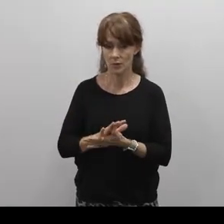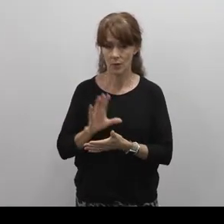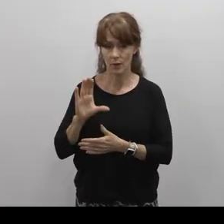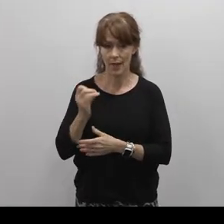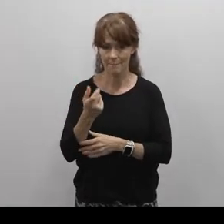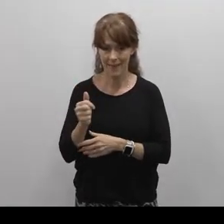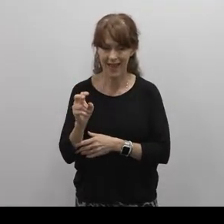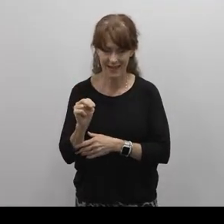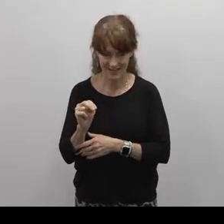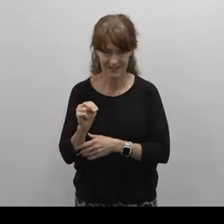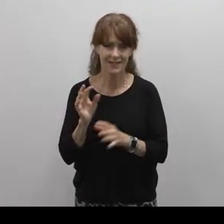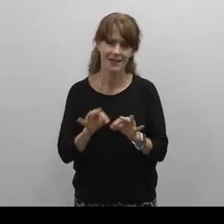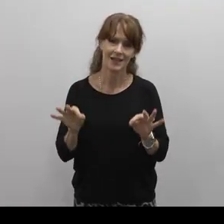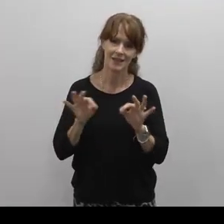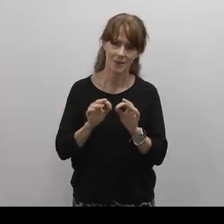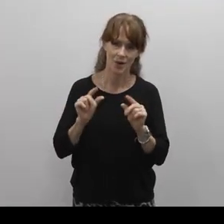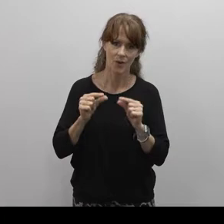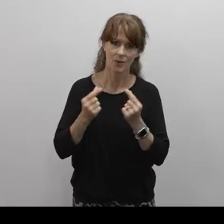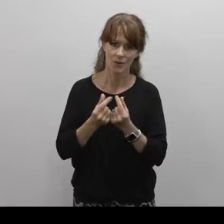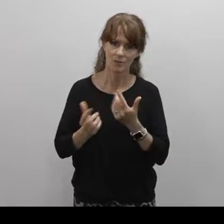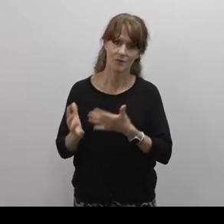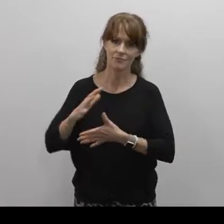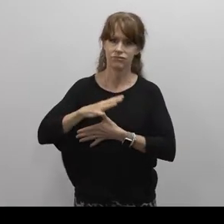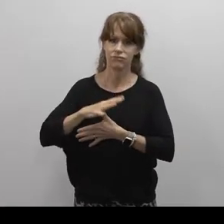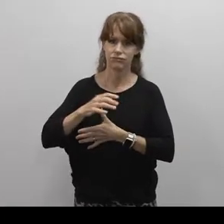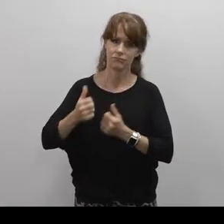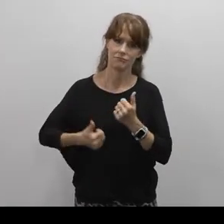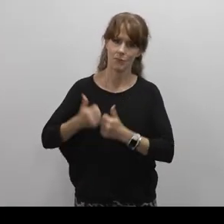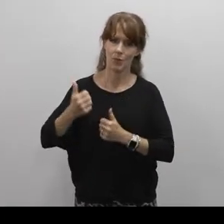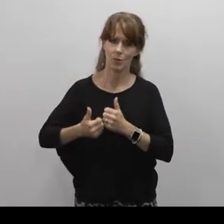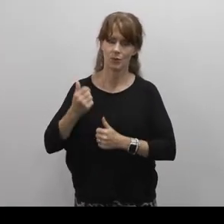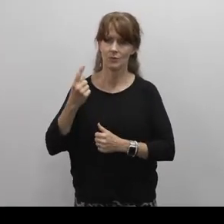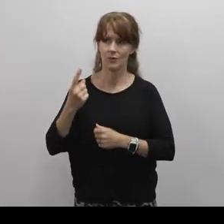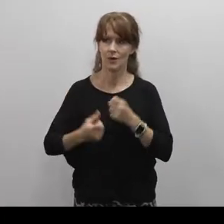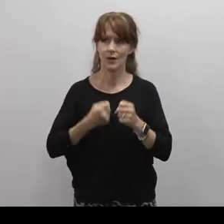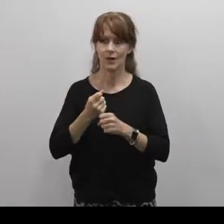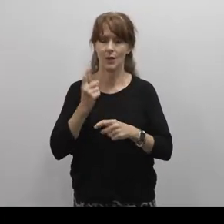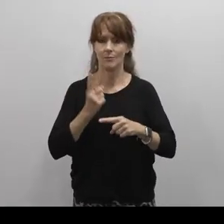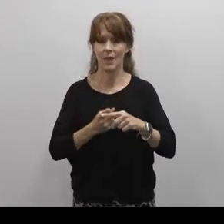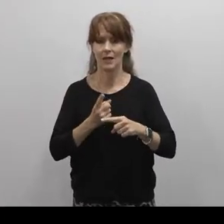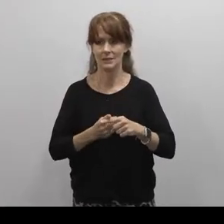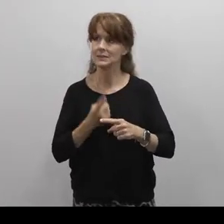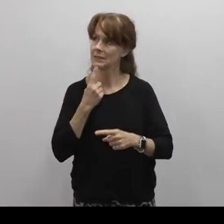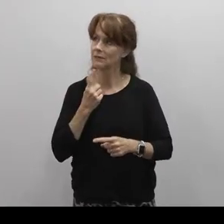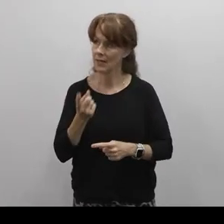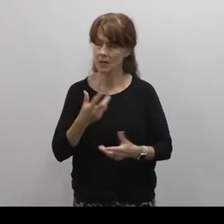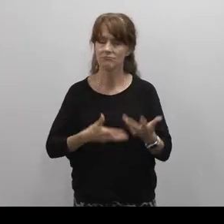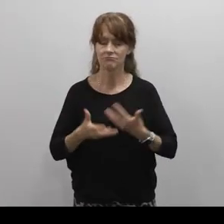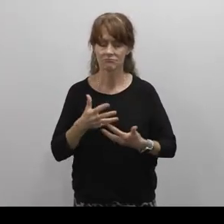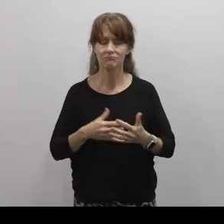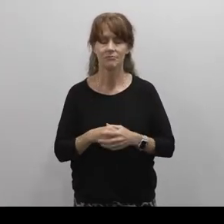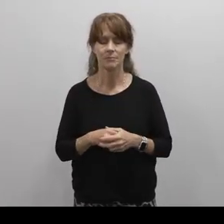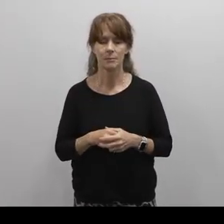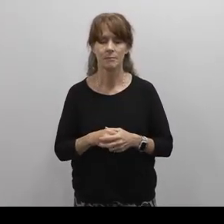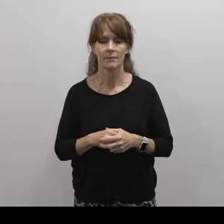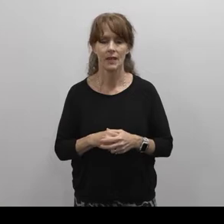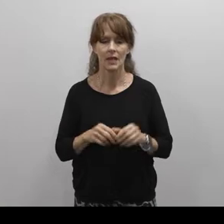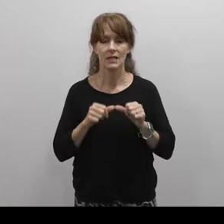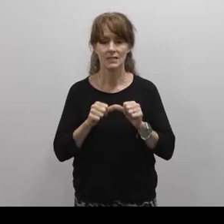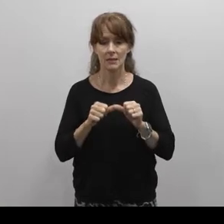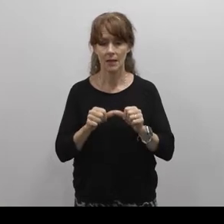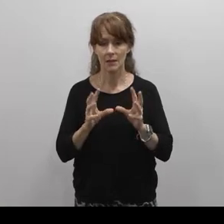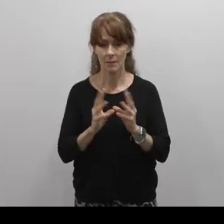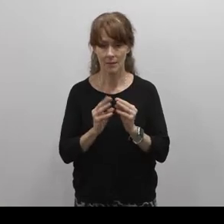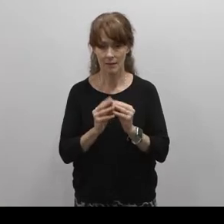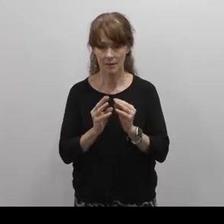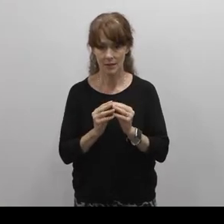key groups that we've engaged with over the better part of a year plus, I'll say. Our Sustainability